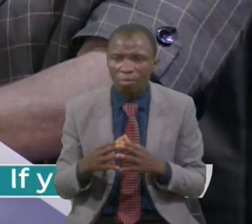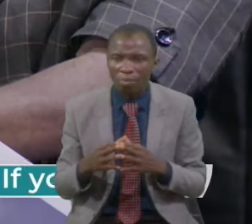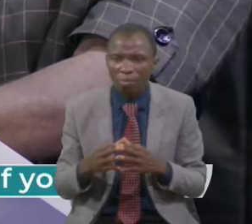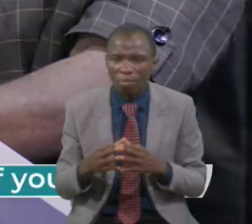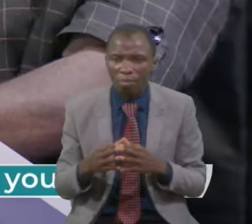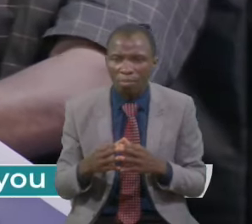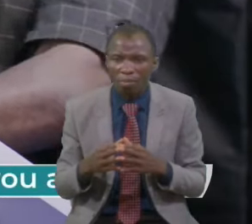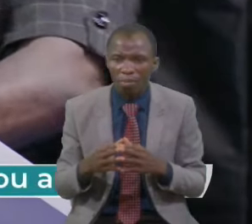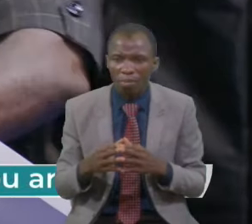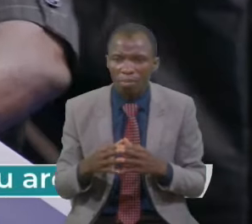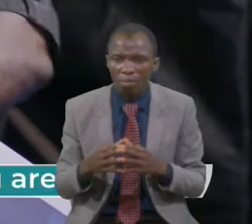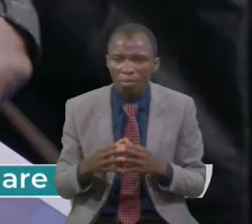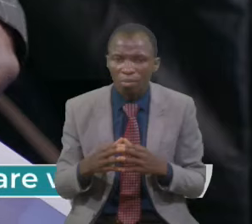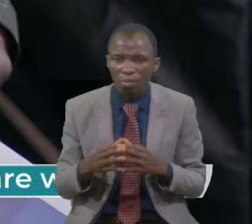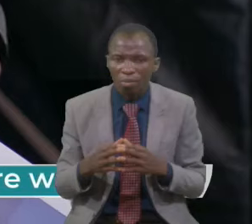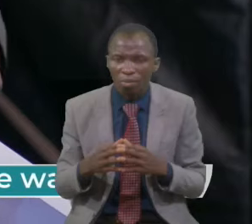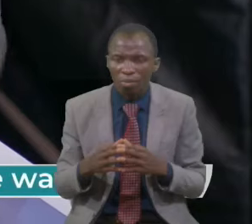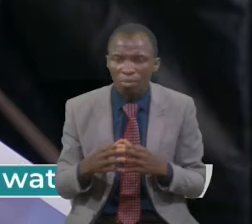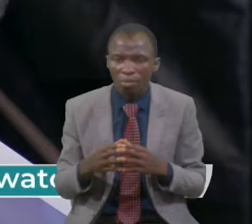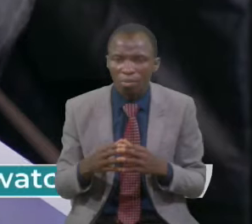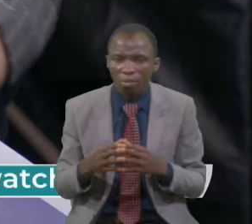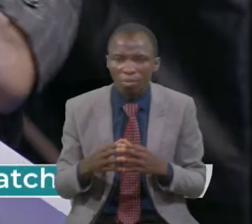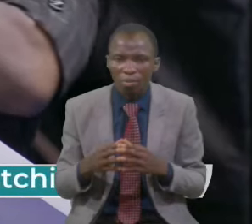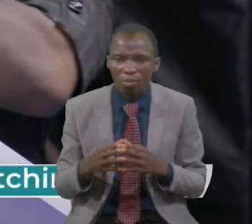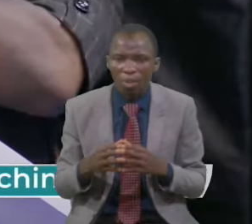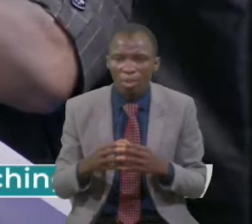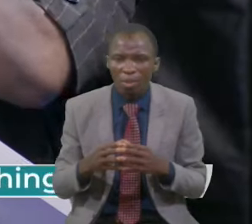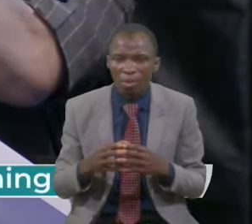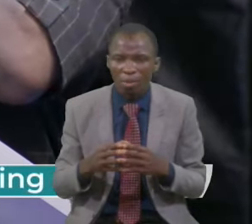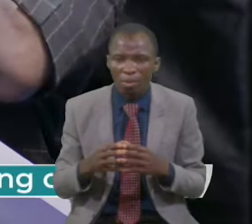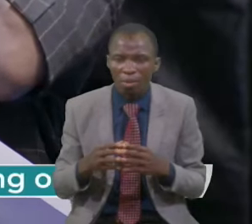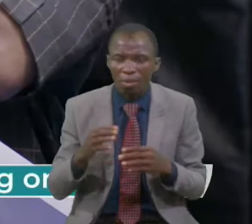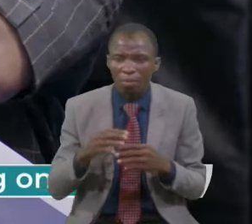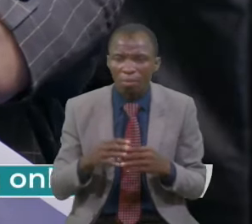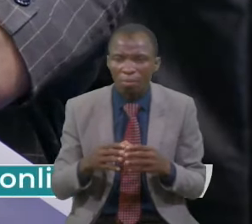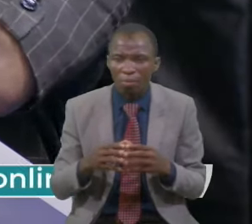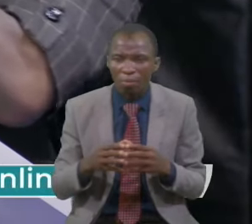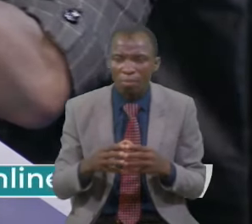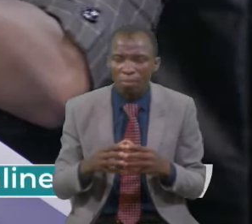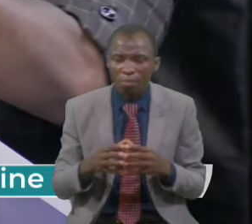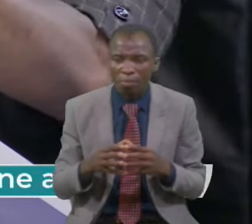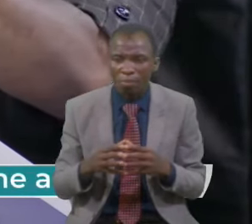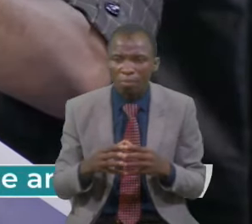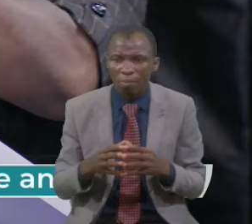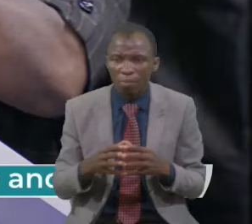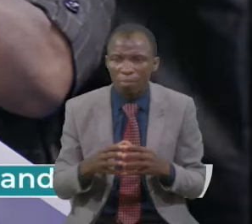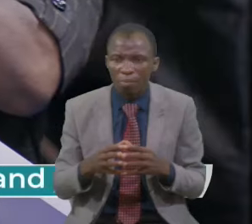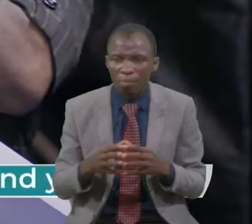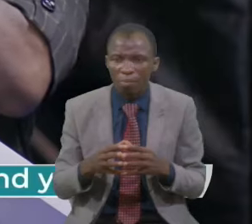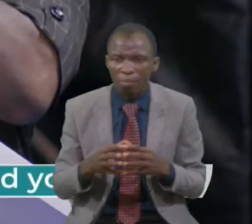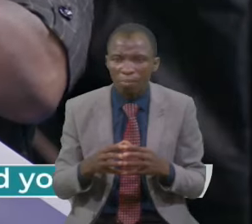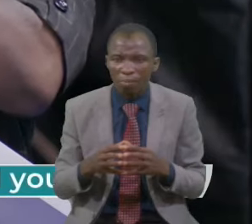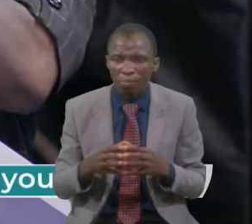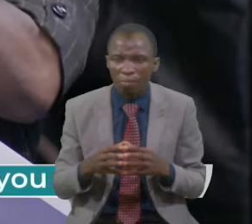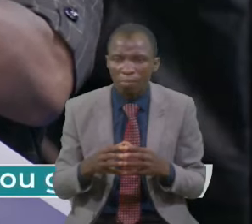Yes, at the middle. Okay, I can see a banner there. Any other banner? Just keep on,